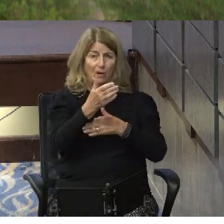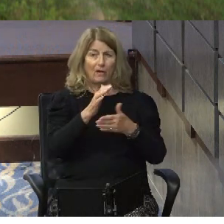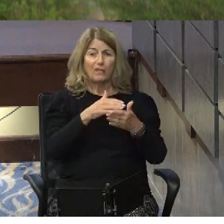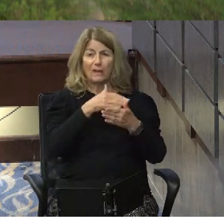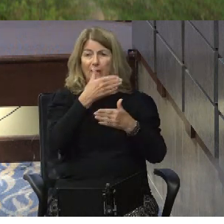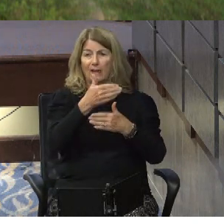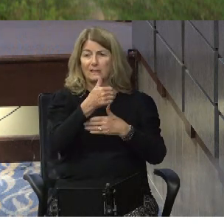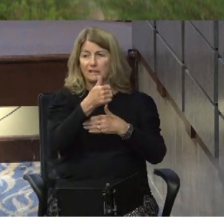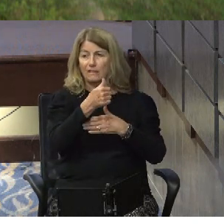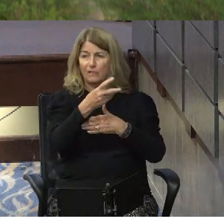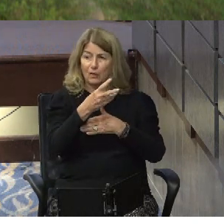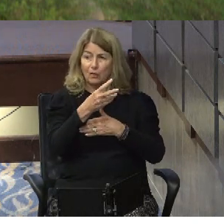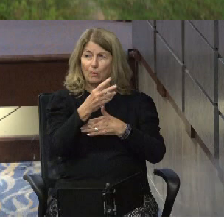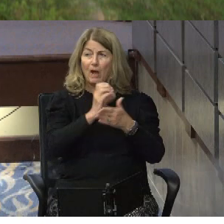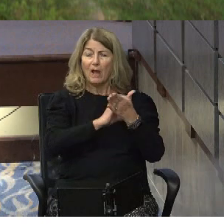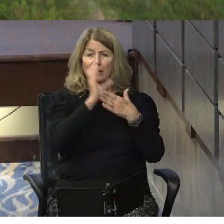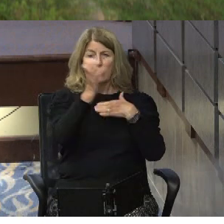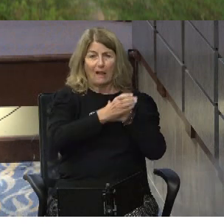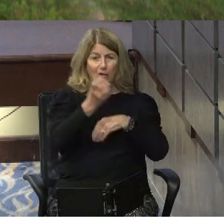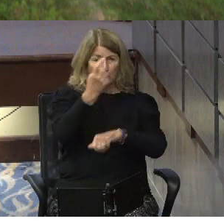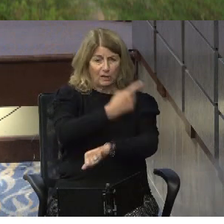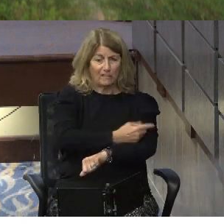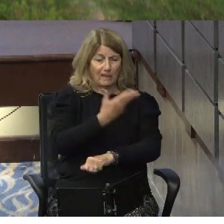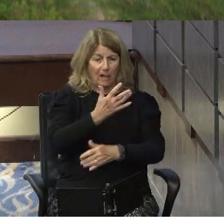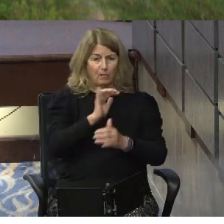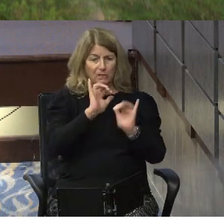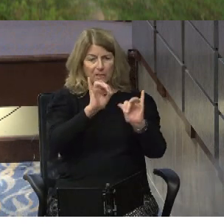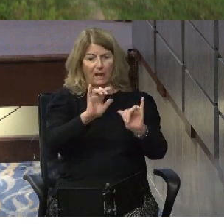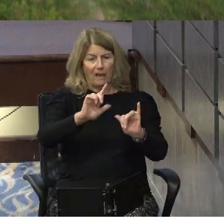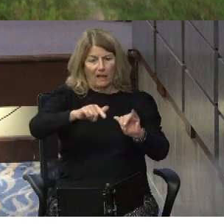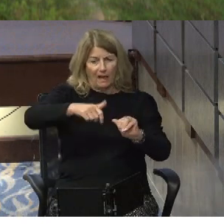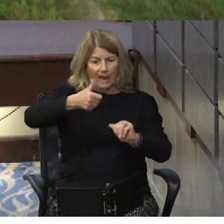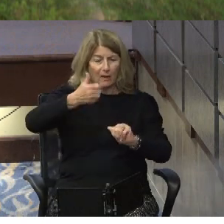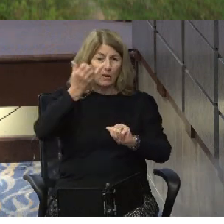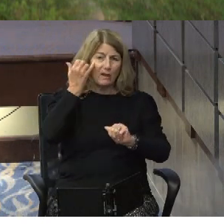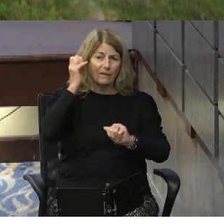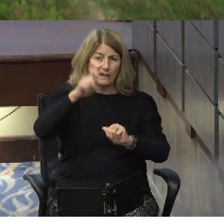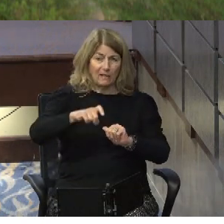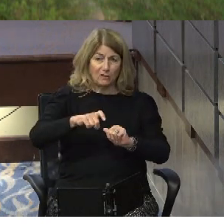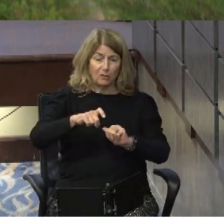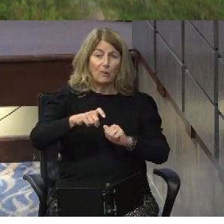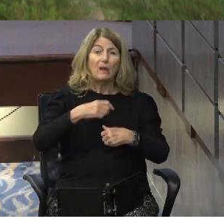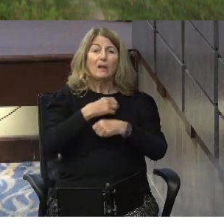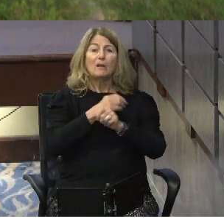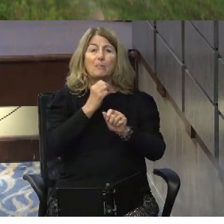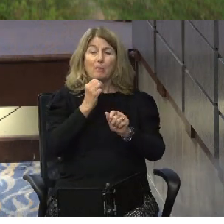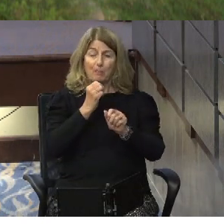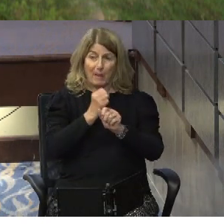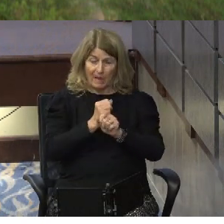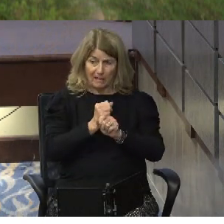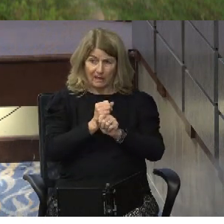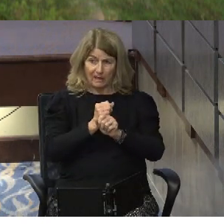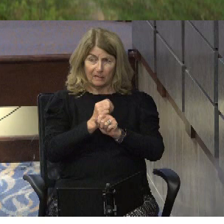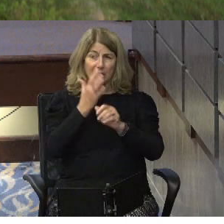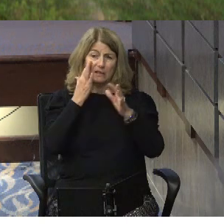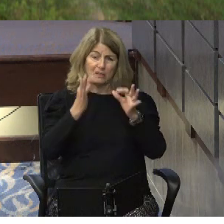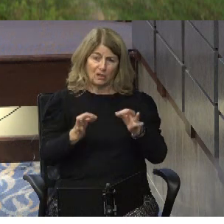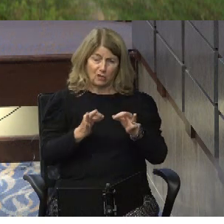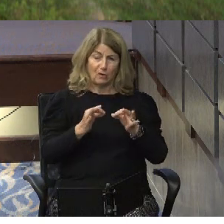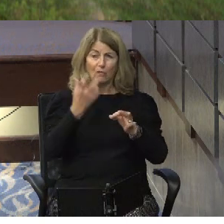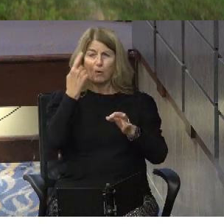I'll stay later if I need to, because making the decision that that's the right material is something we need to do right now, if we can.